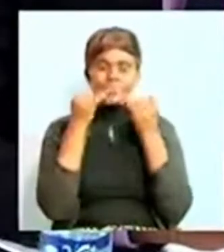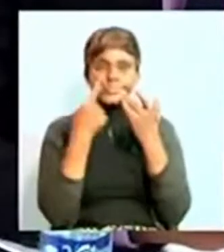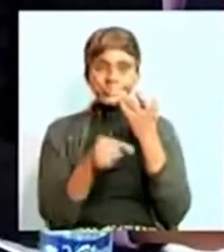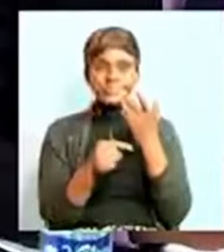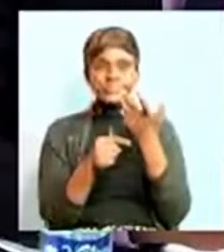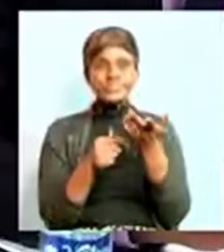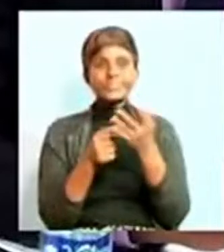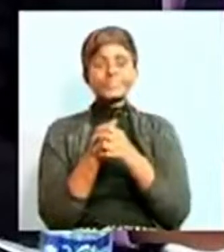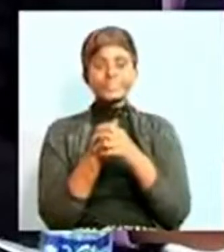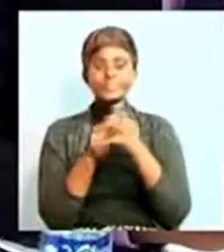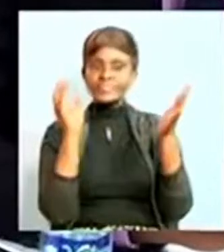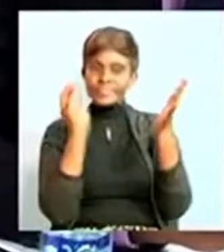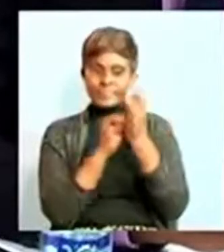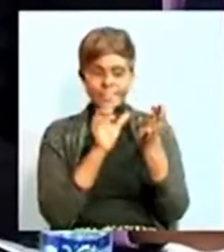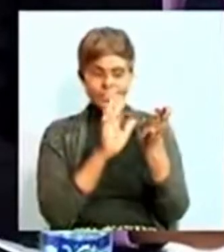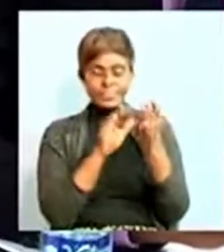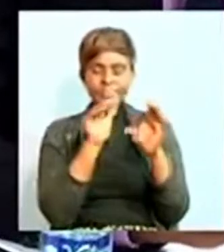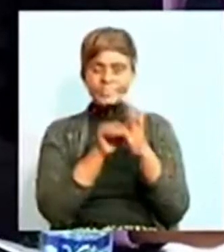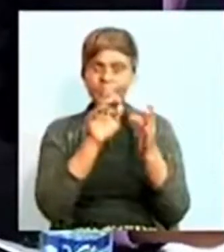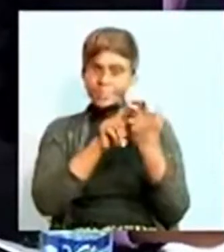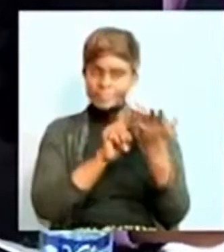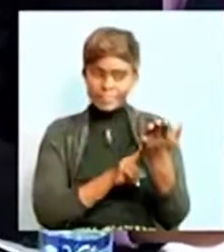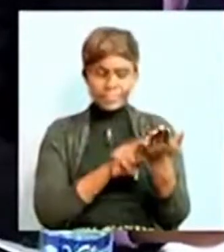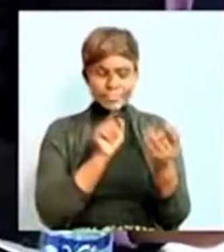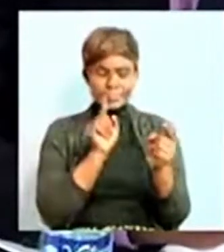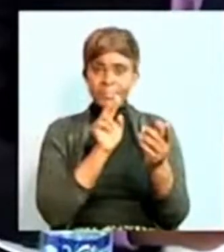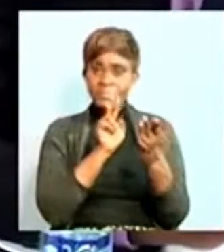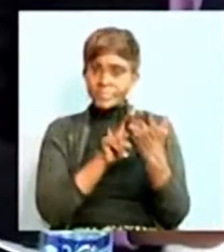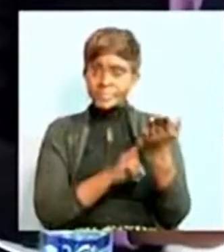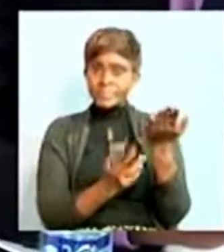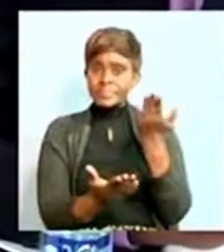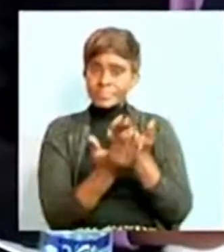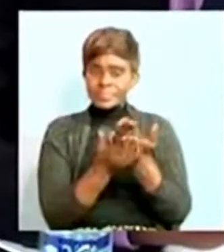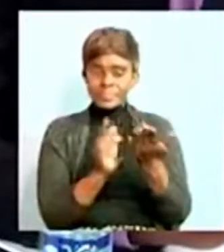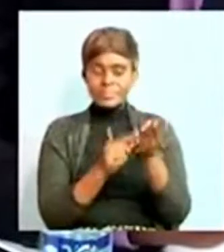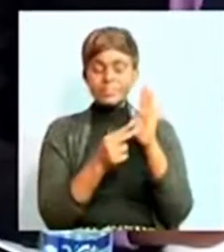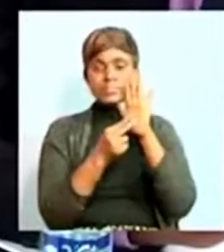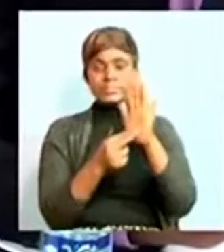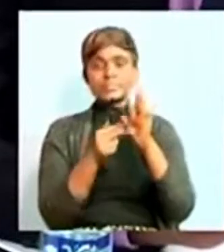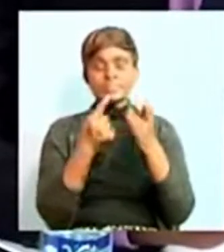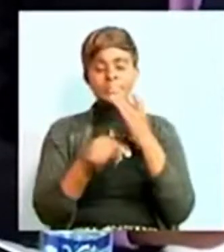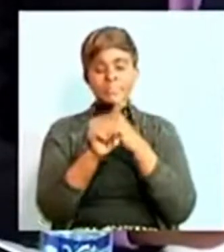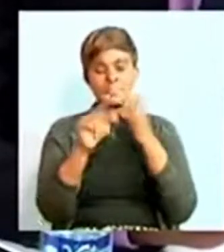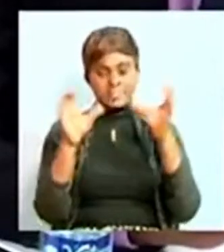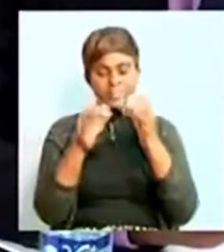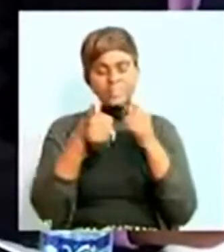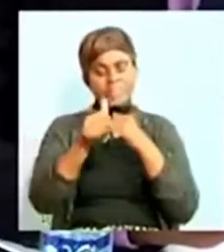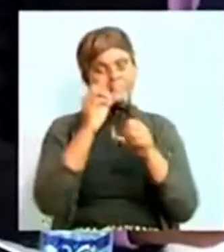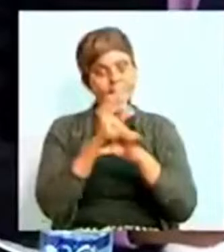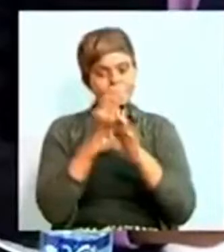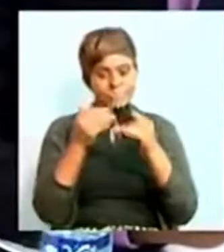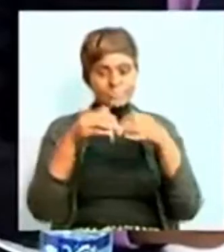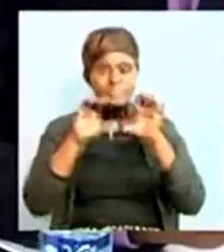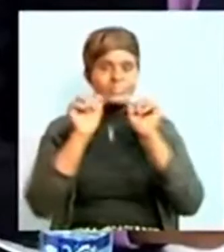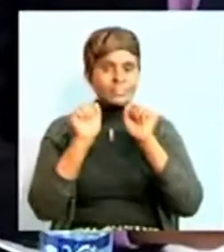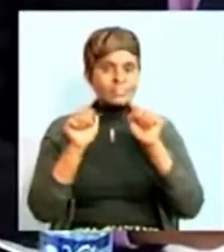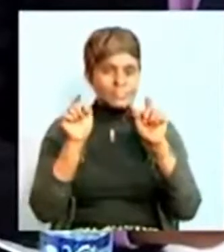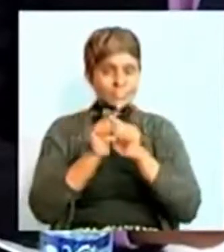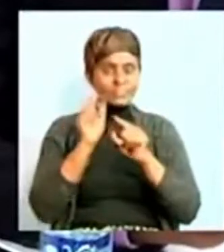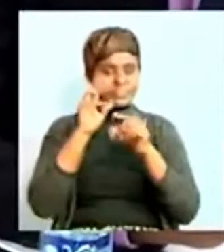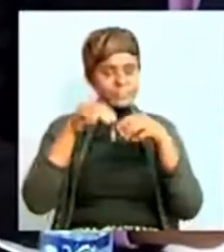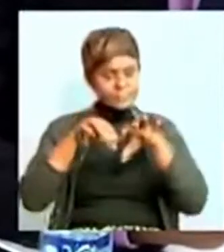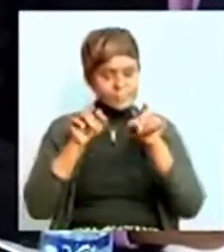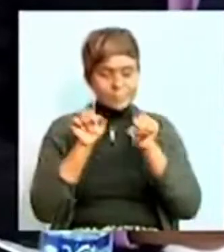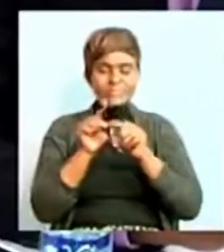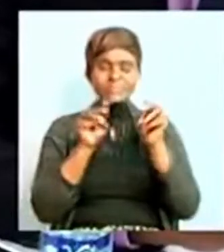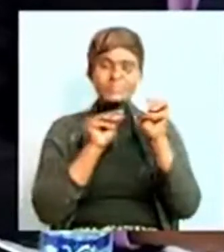is enshrined in the minutes and the report attached indicates that the community are now willing to proceed and will proceed now